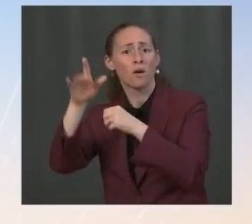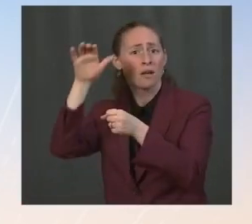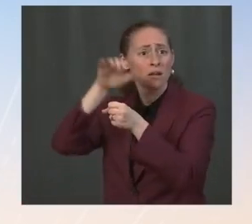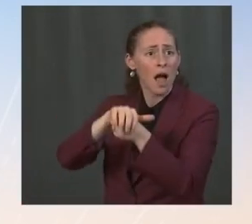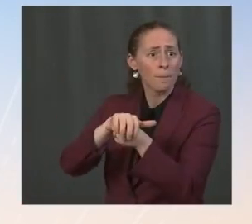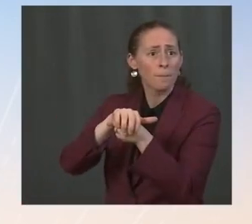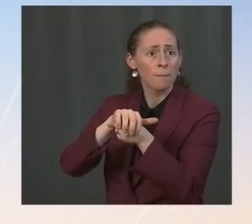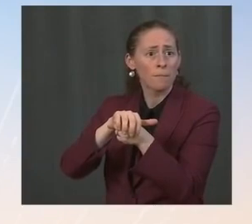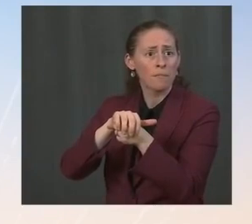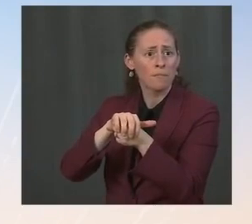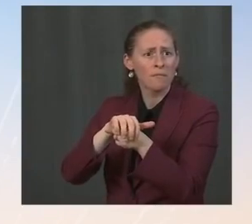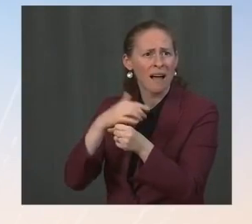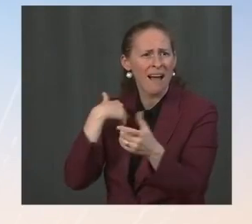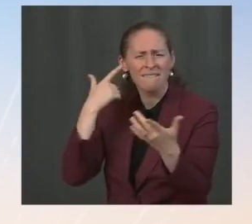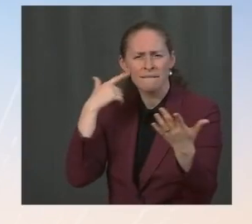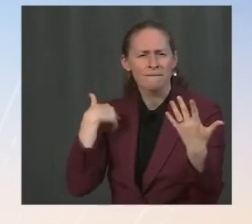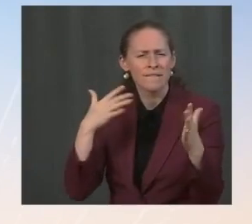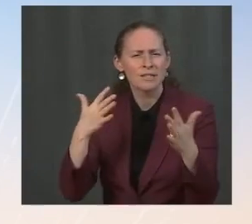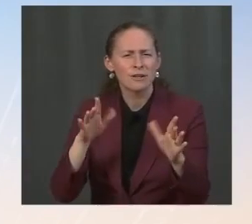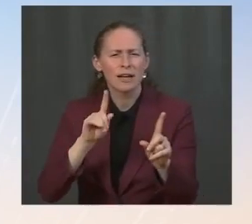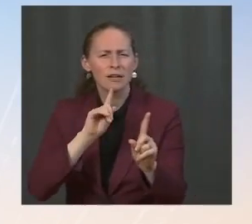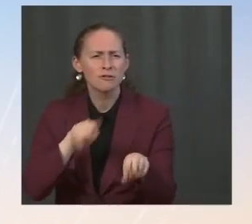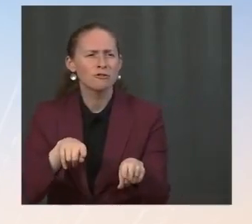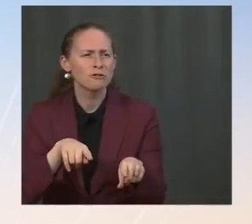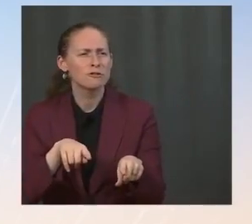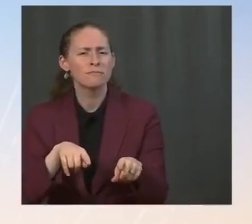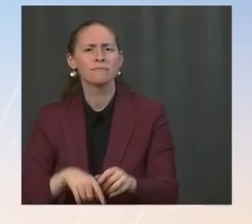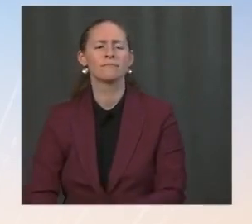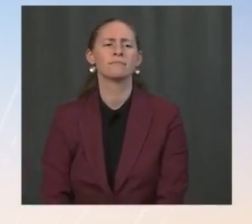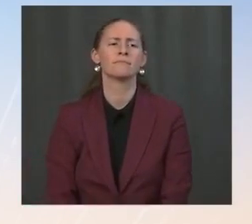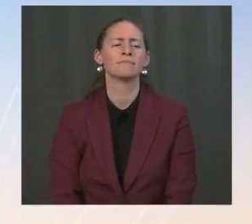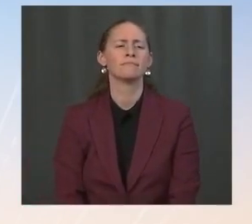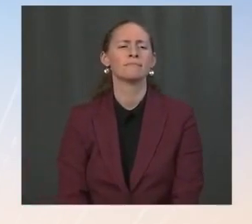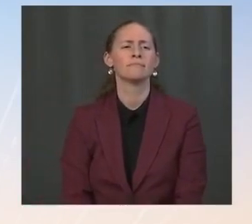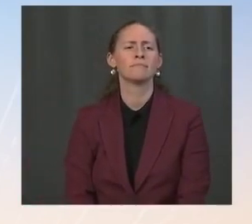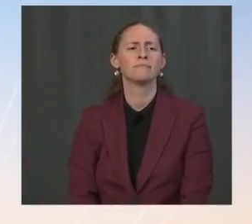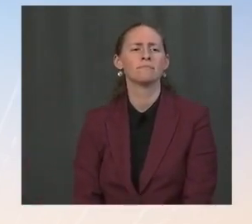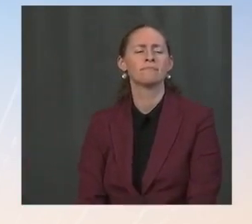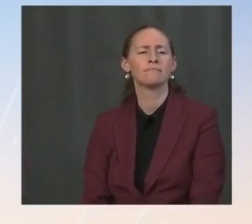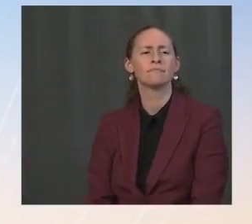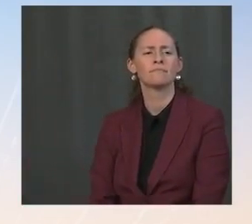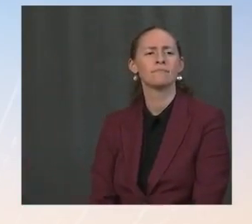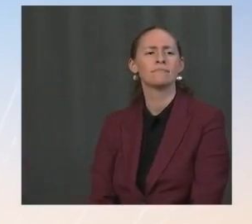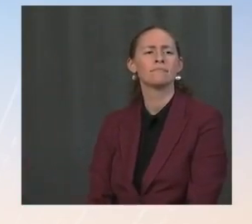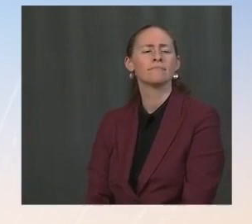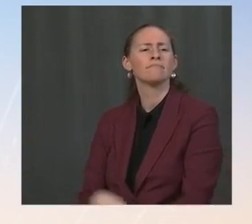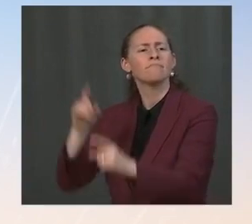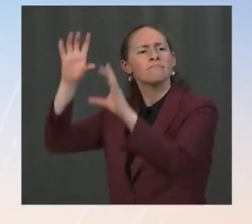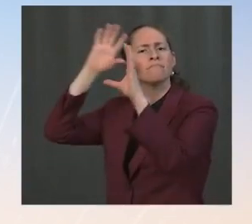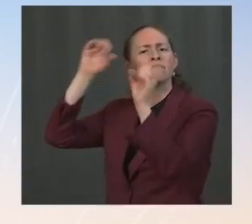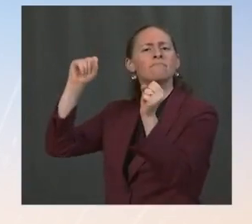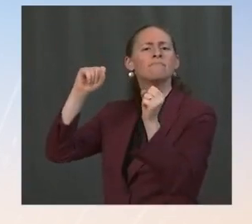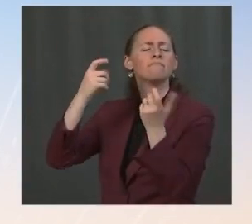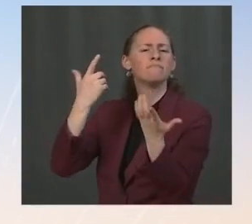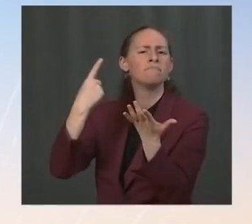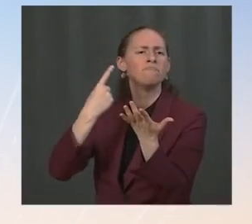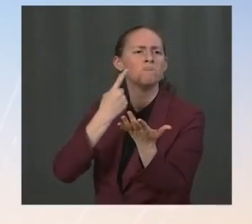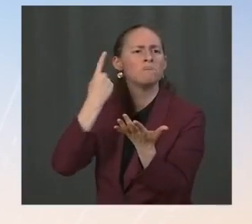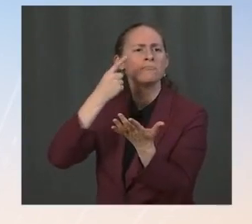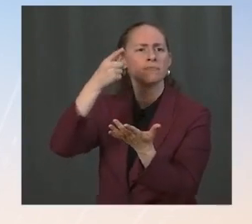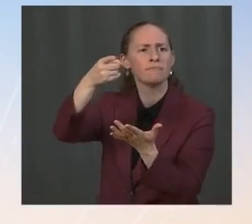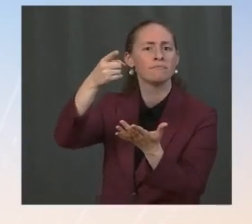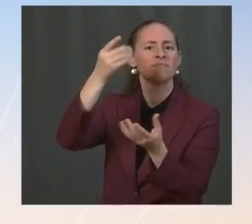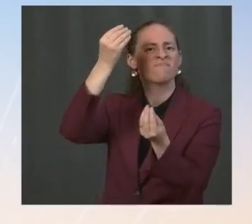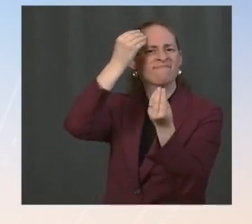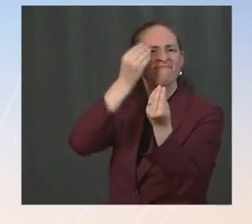Oh, another one. Sorry. Okay. And then the president had cited intelligence data earlier in the speech that ISIS-K had been planning attacks on